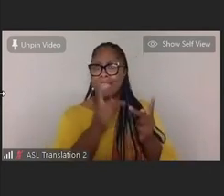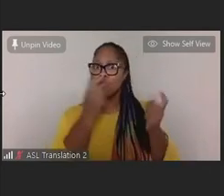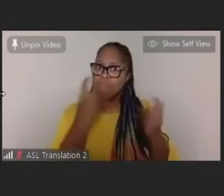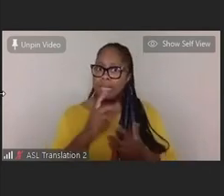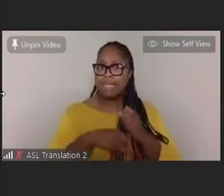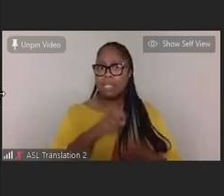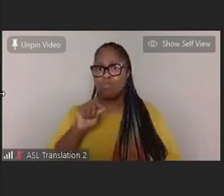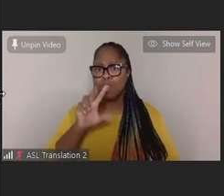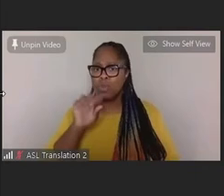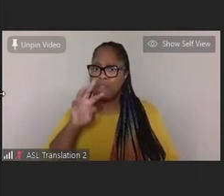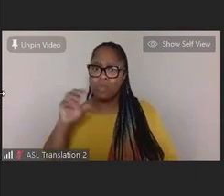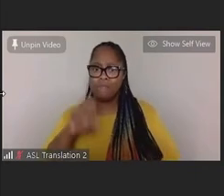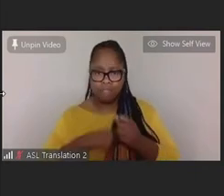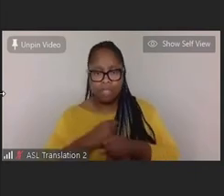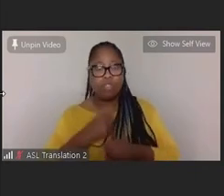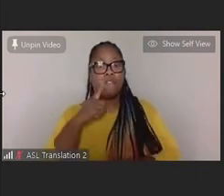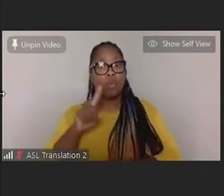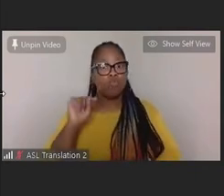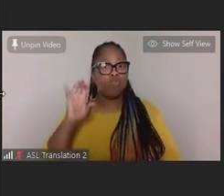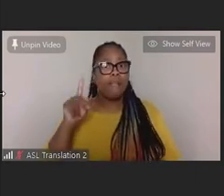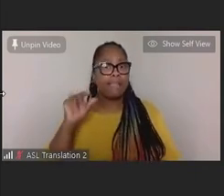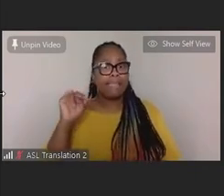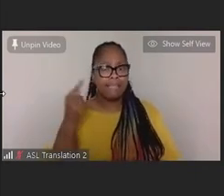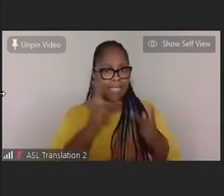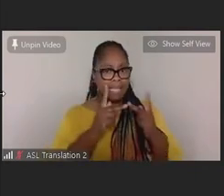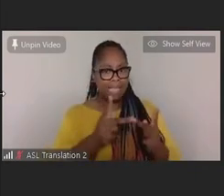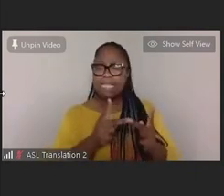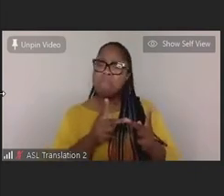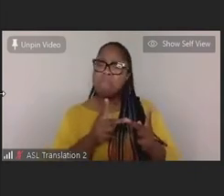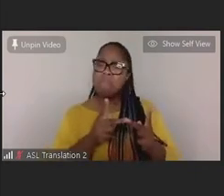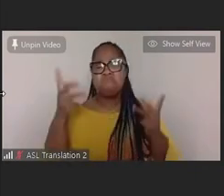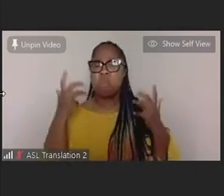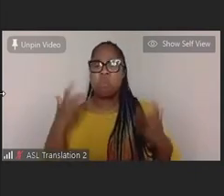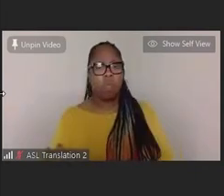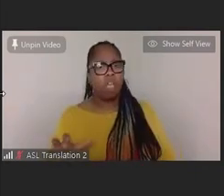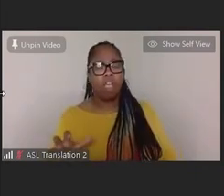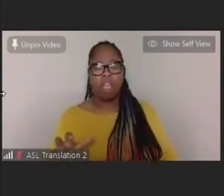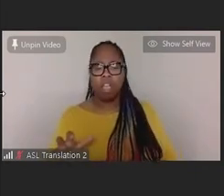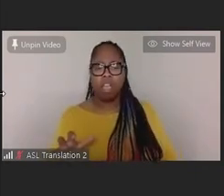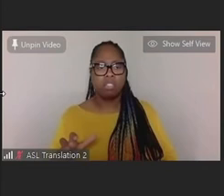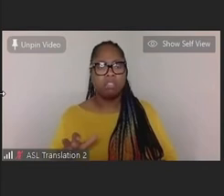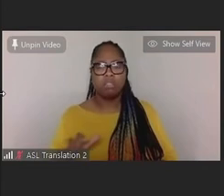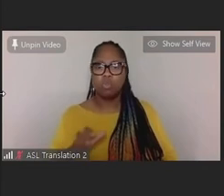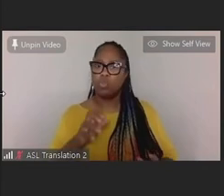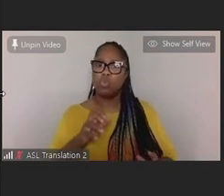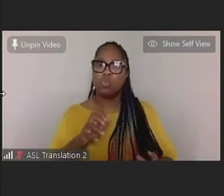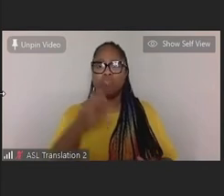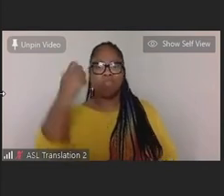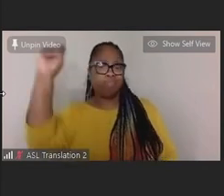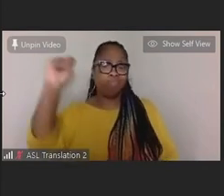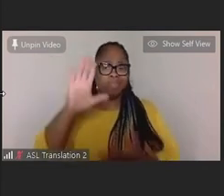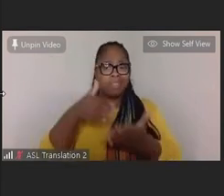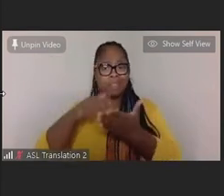a trucking facility for their contracting business, have no desire to not abide by the community's request. So they